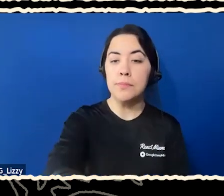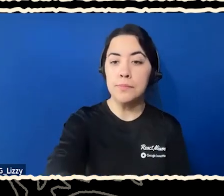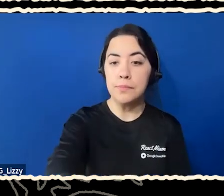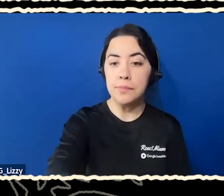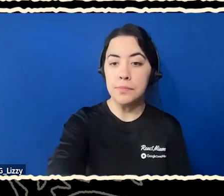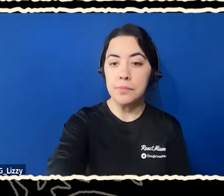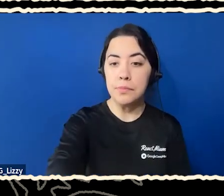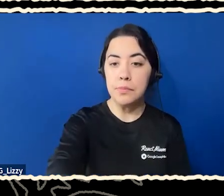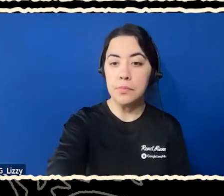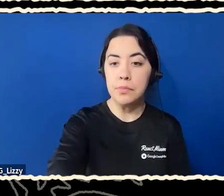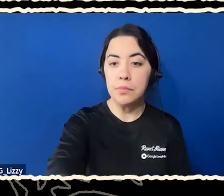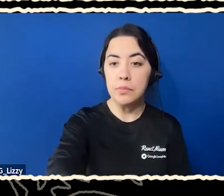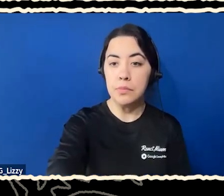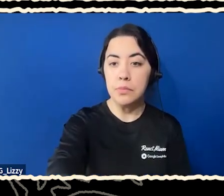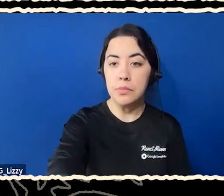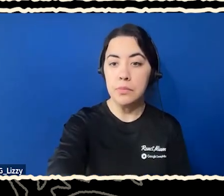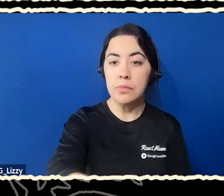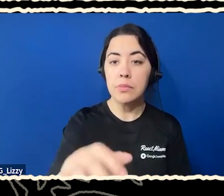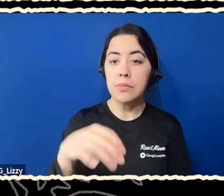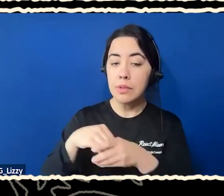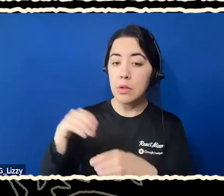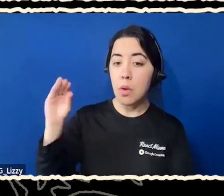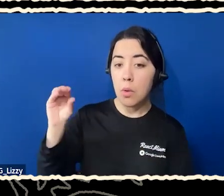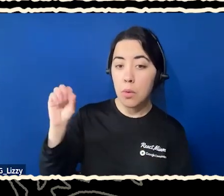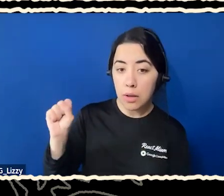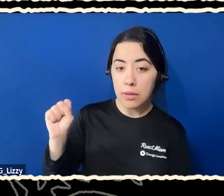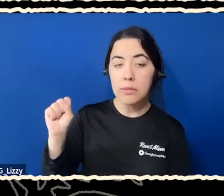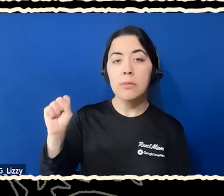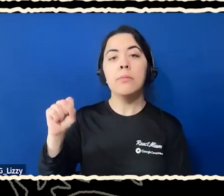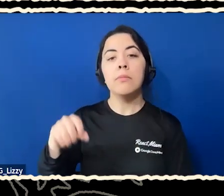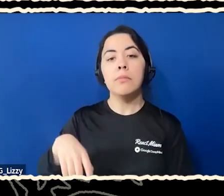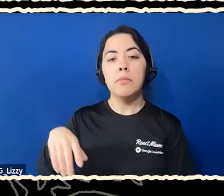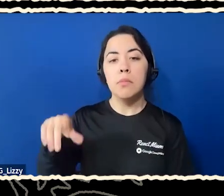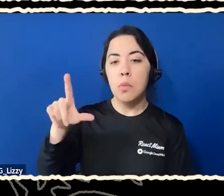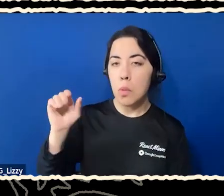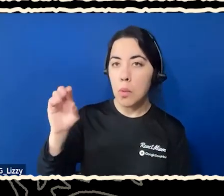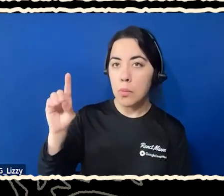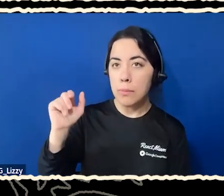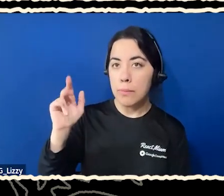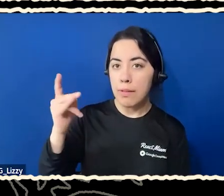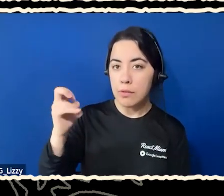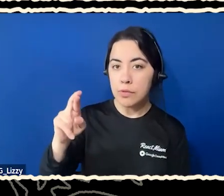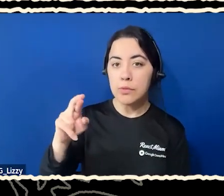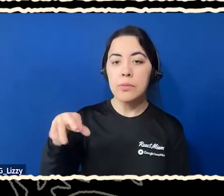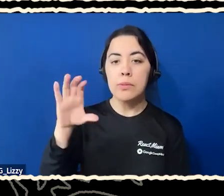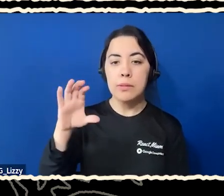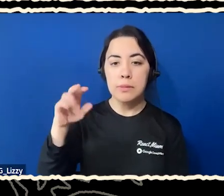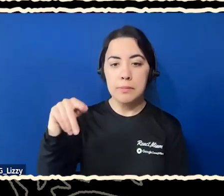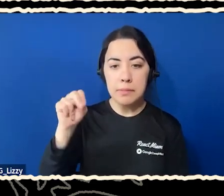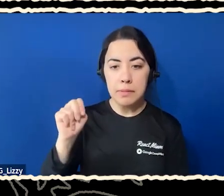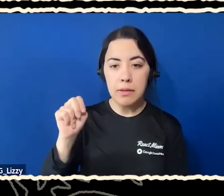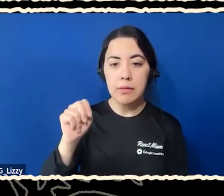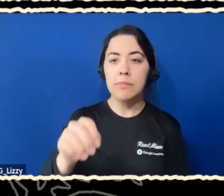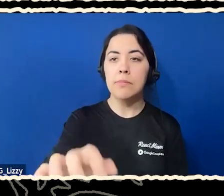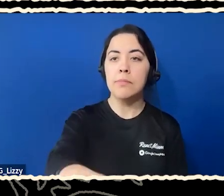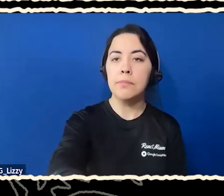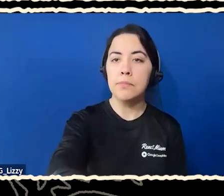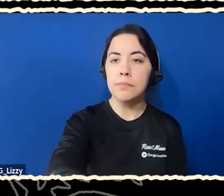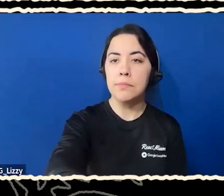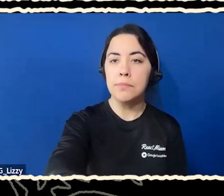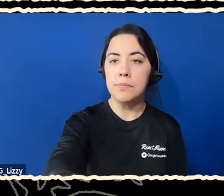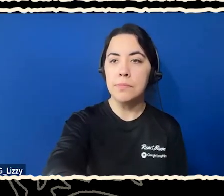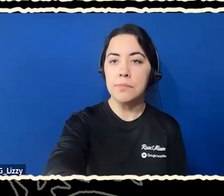load balancer, in CDN, in API gateways, in your Redis distributed cache, in full